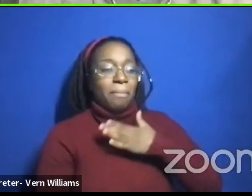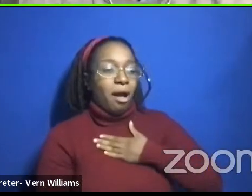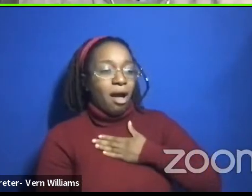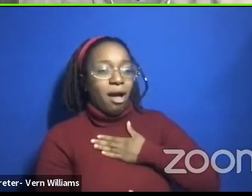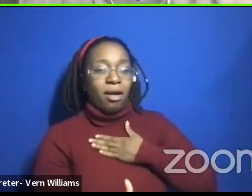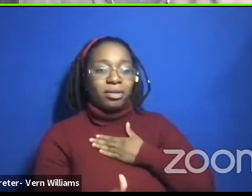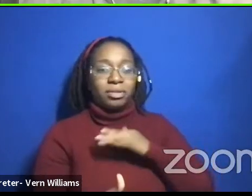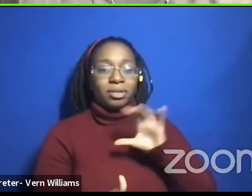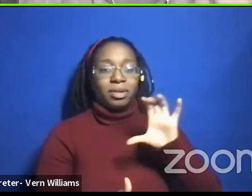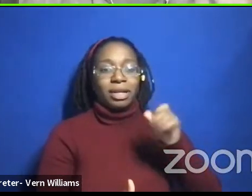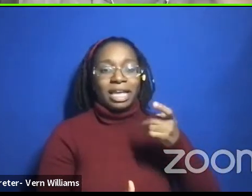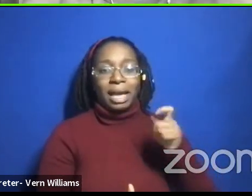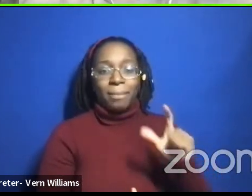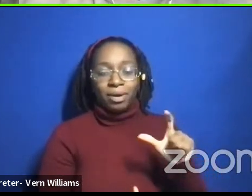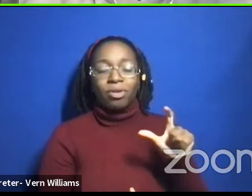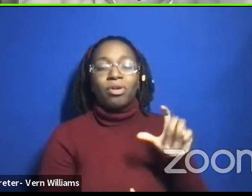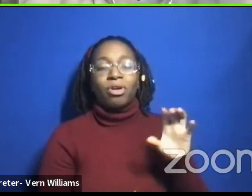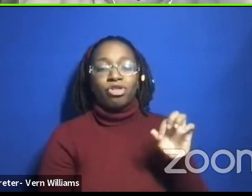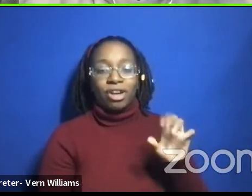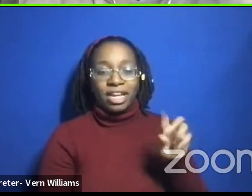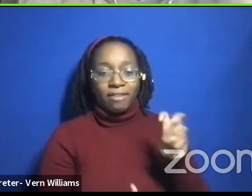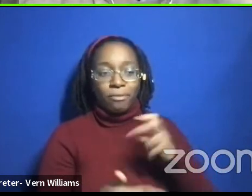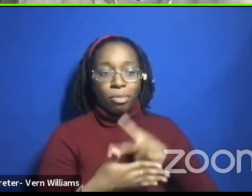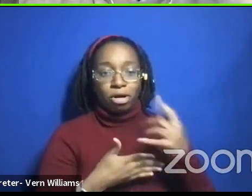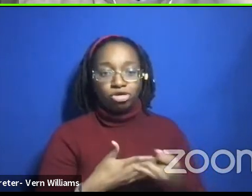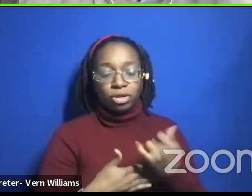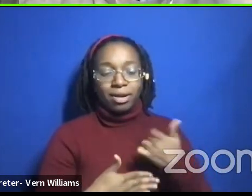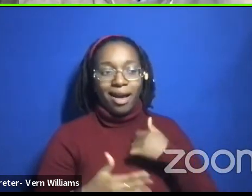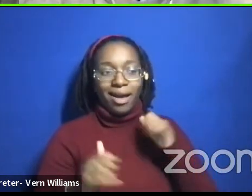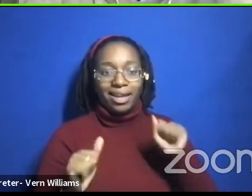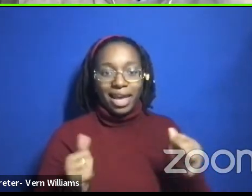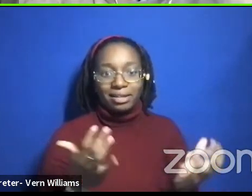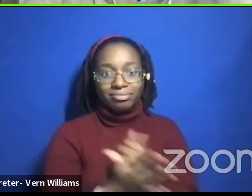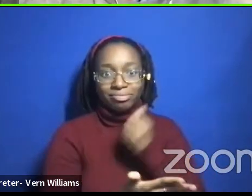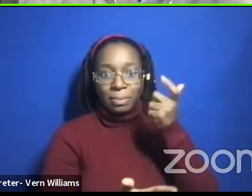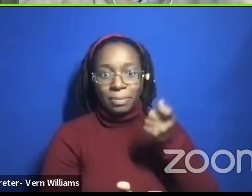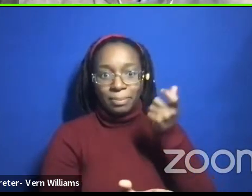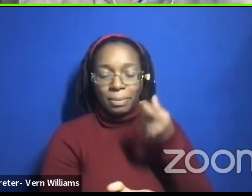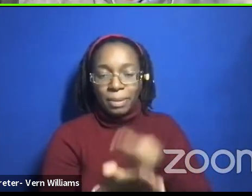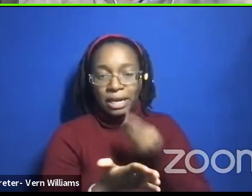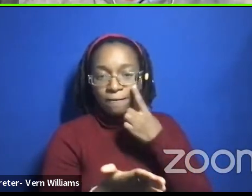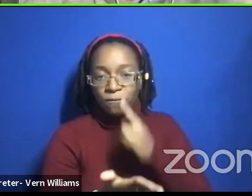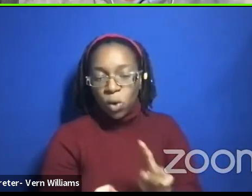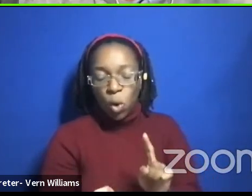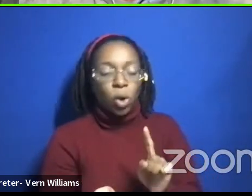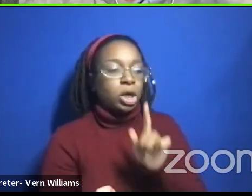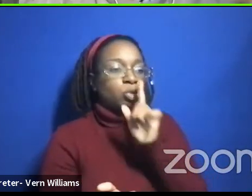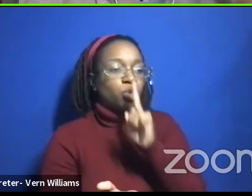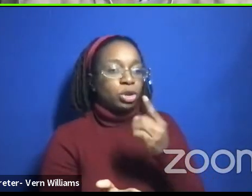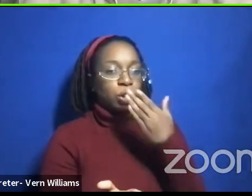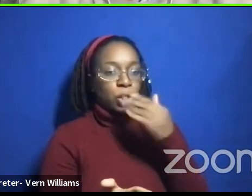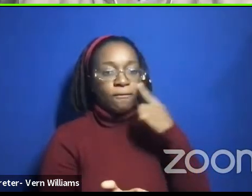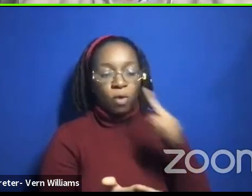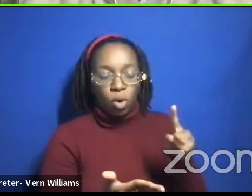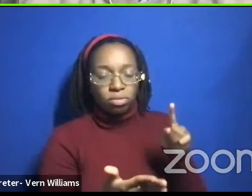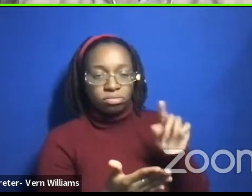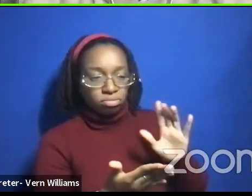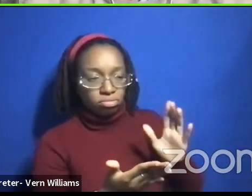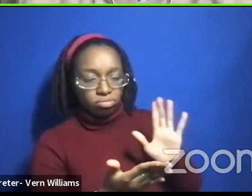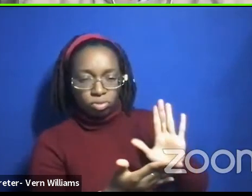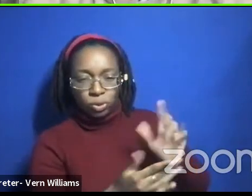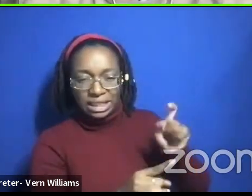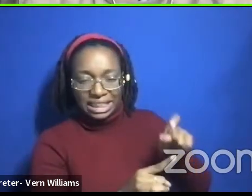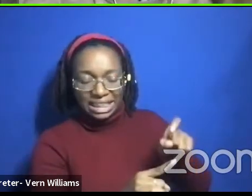capital project, which I was really fortunate to get a creative capital grant for, it was called the School of Pan-American Unrest. My proposal was to